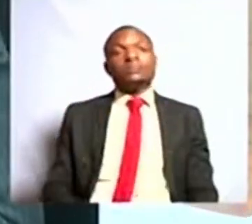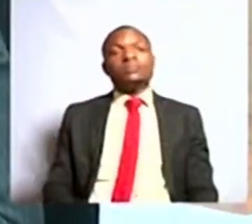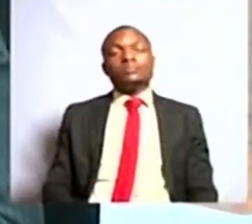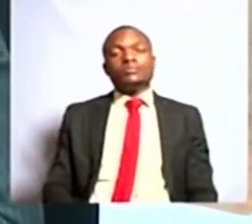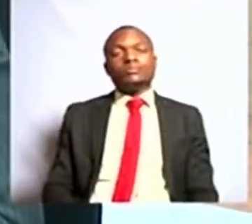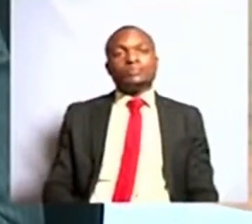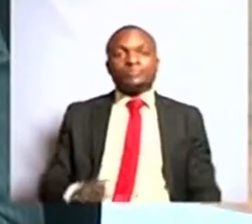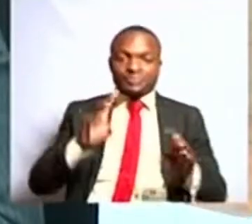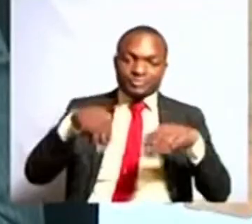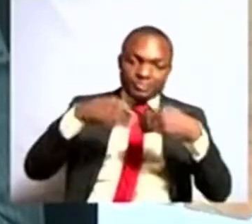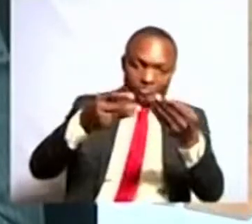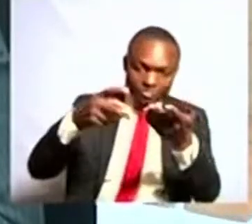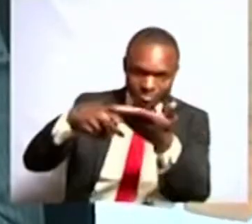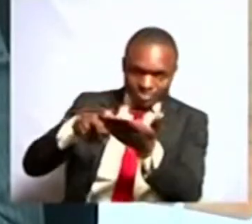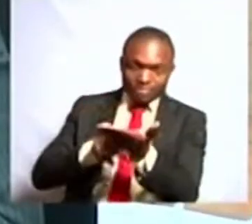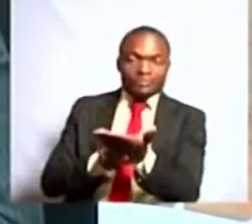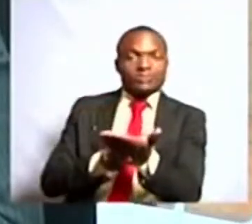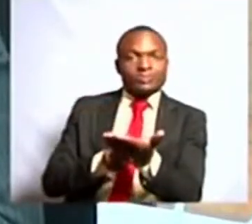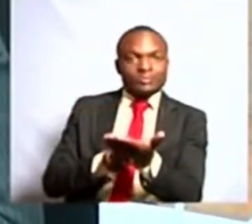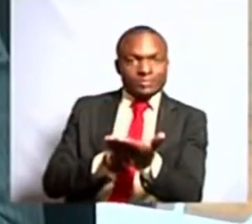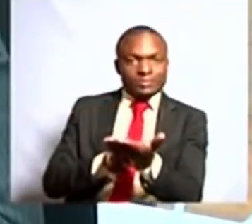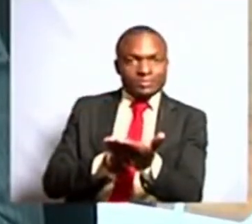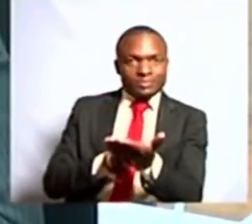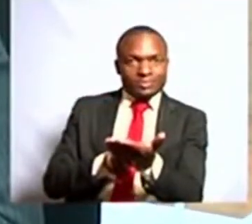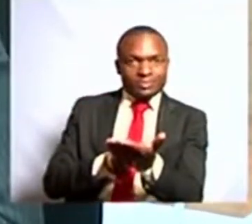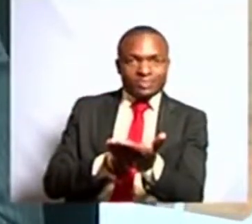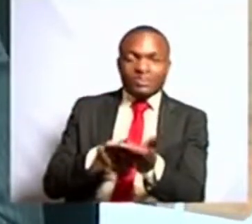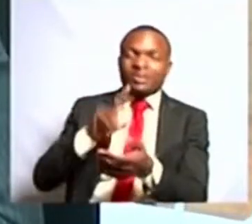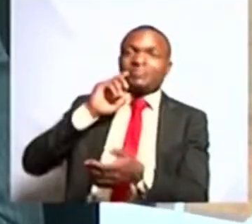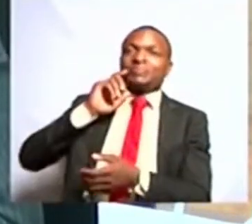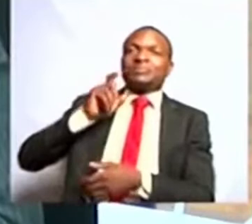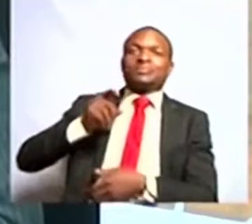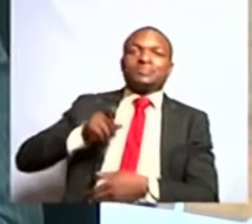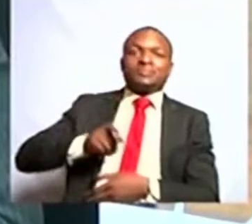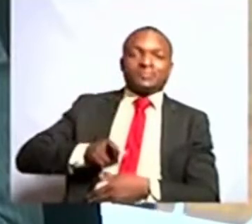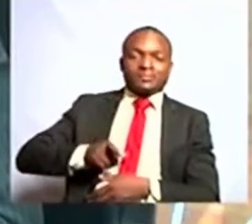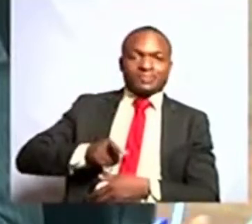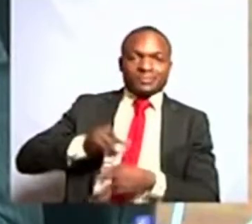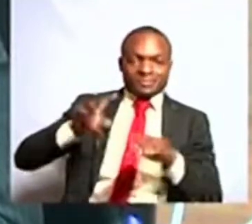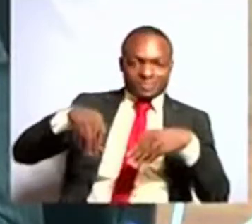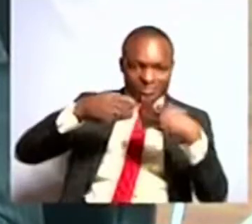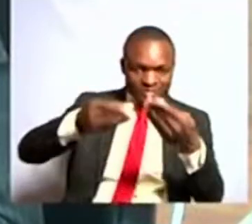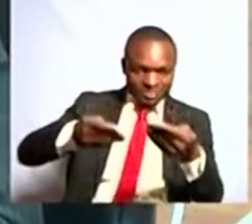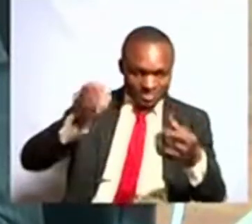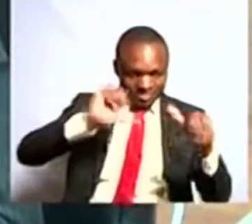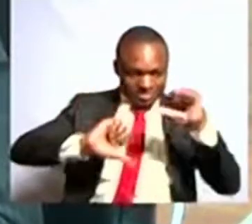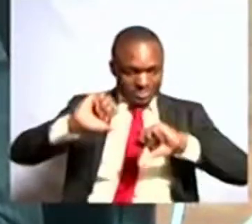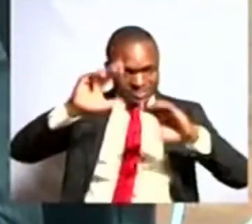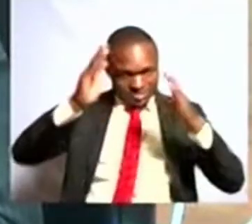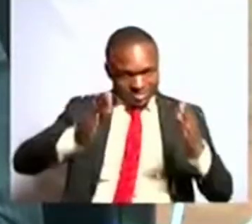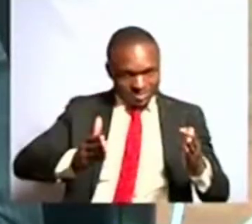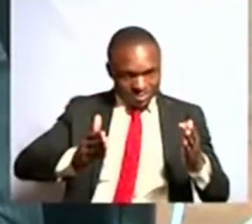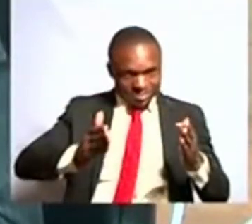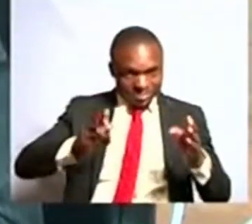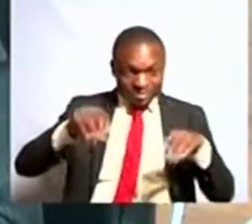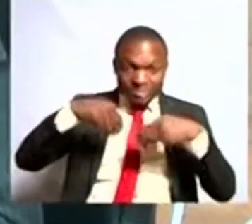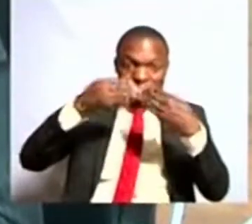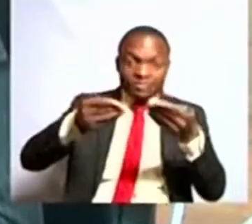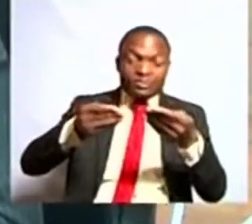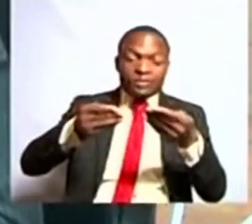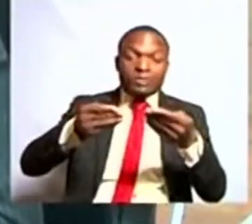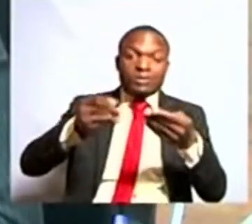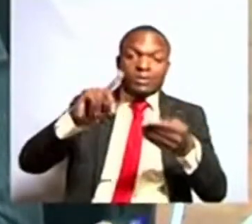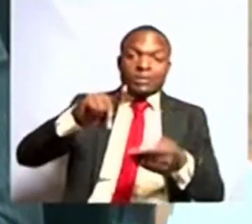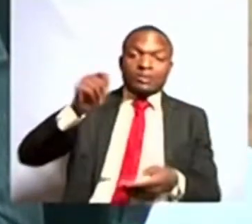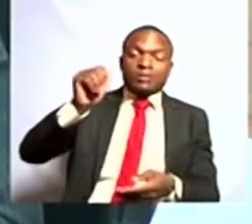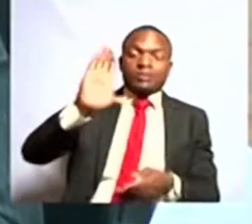who are submitting vouchers that should have been submitted to others, submitting them to the Public